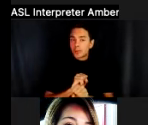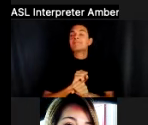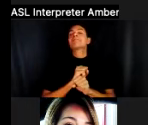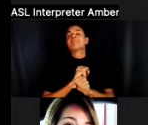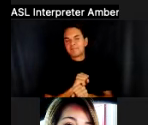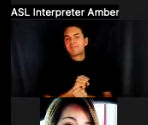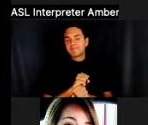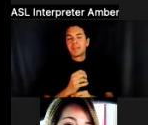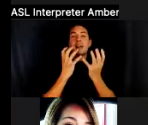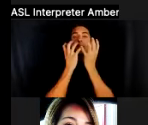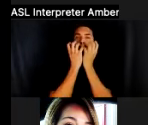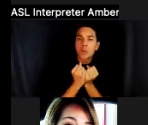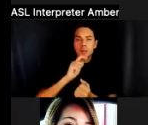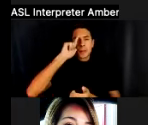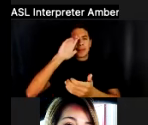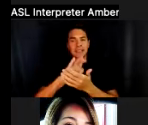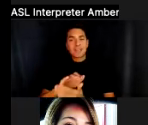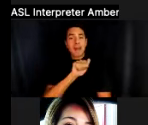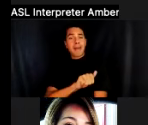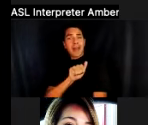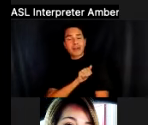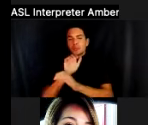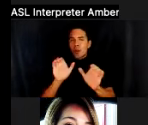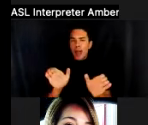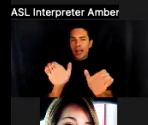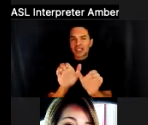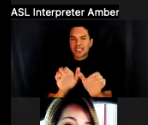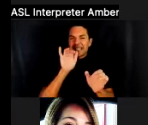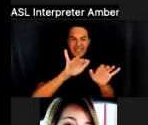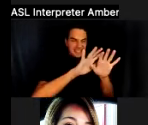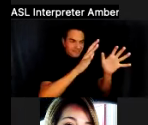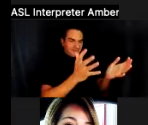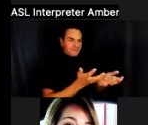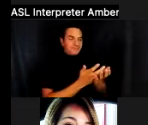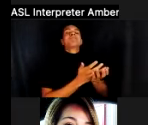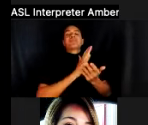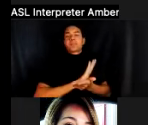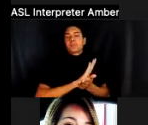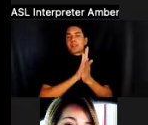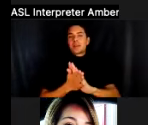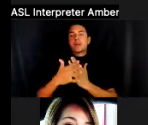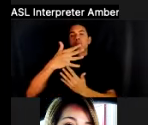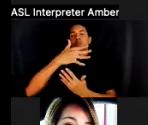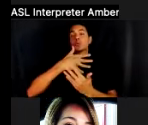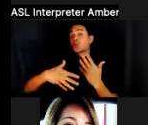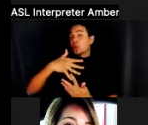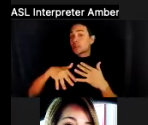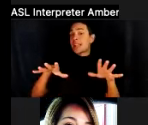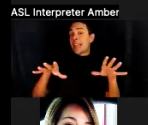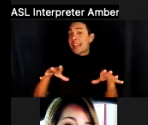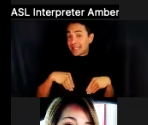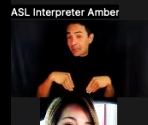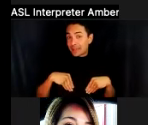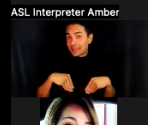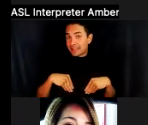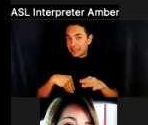and actions, right, that become accepted. They become socially accepted when we say the term accepted here, and